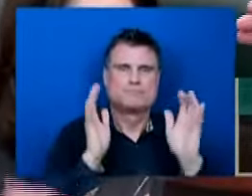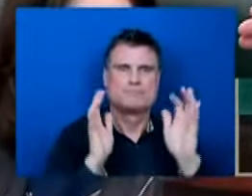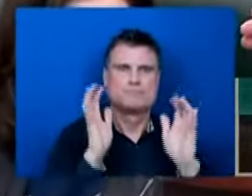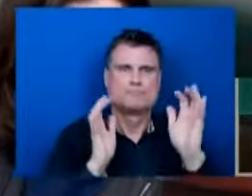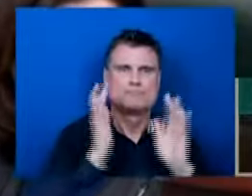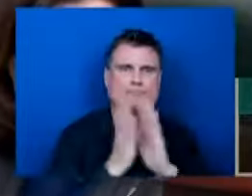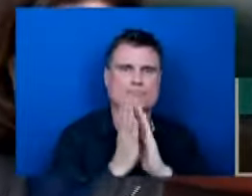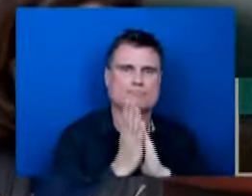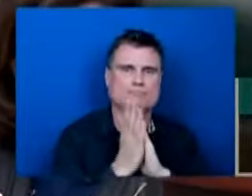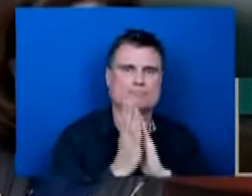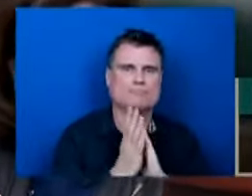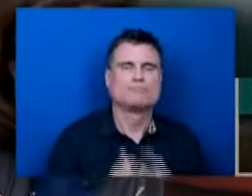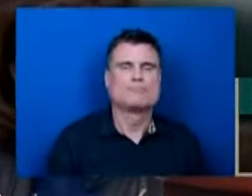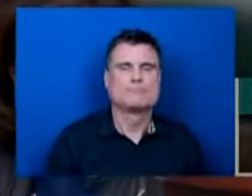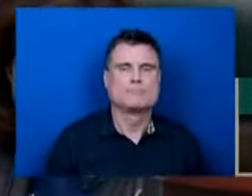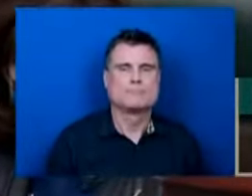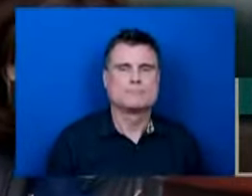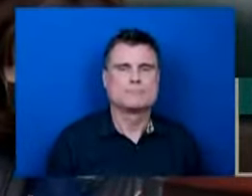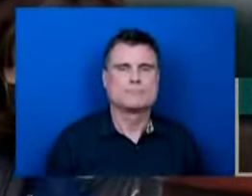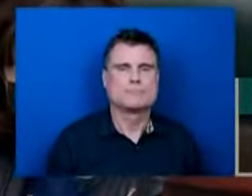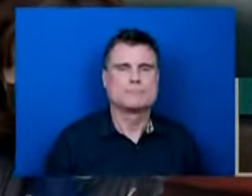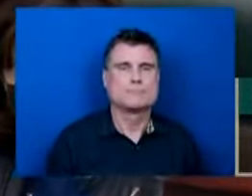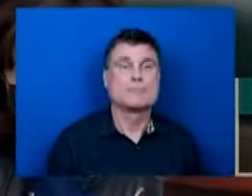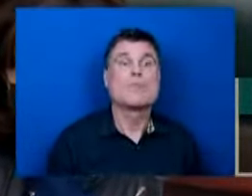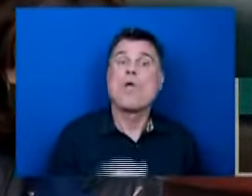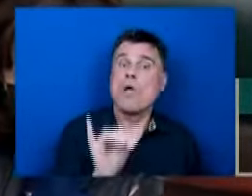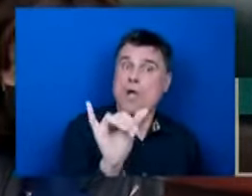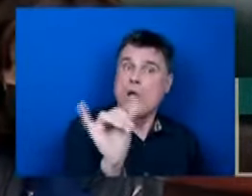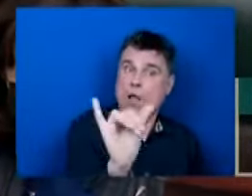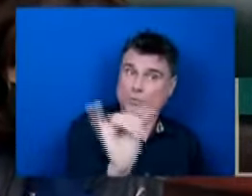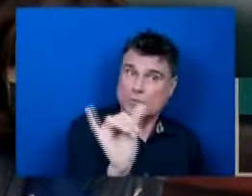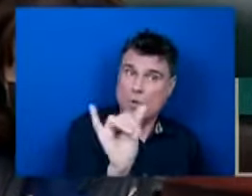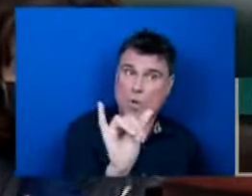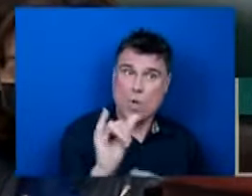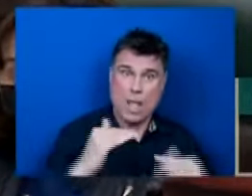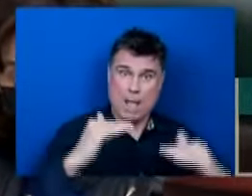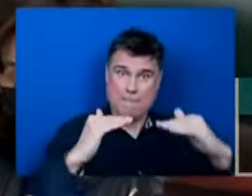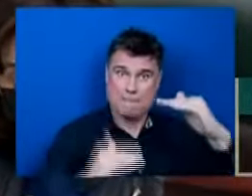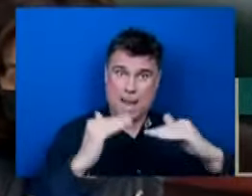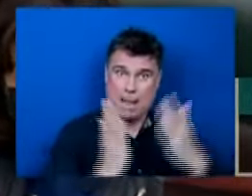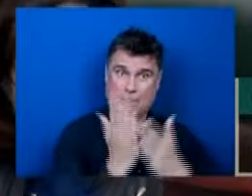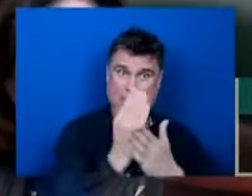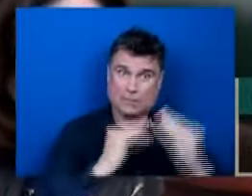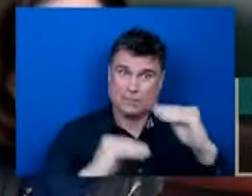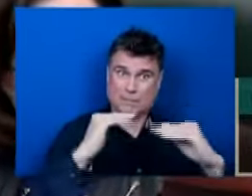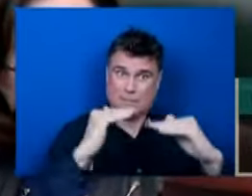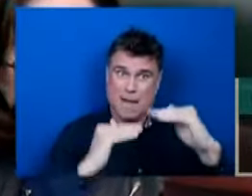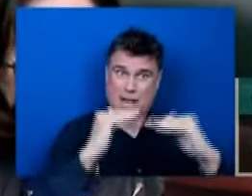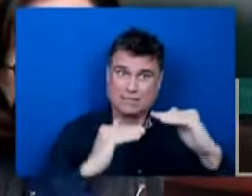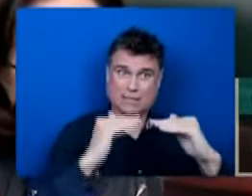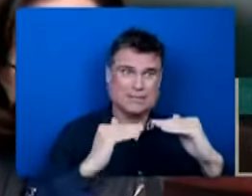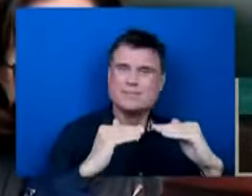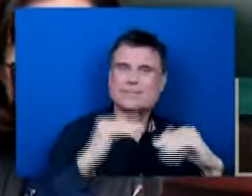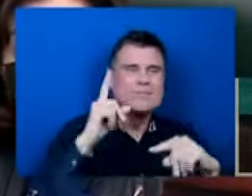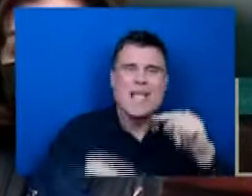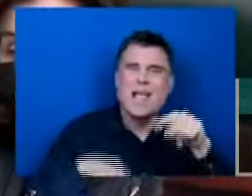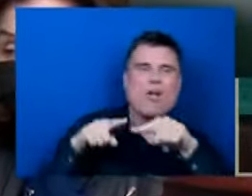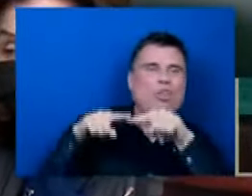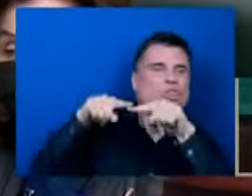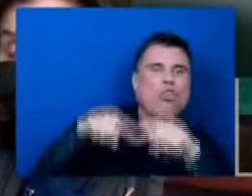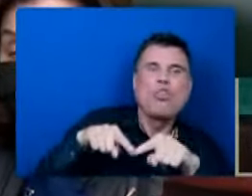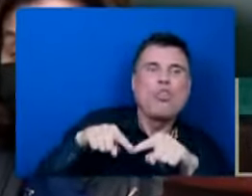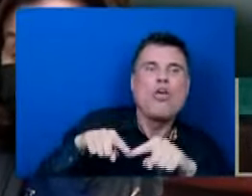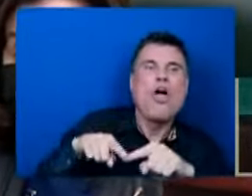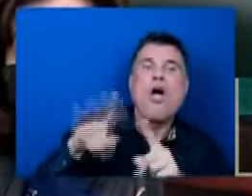Second, balancing the budget requires more than good fortune. It takes discipline and leadership. Mr. Speaker, the